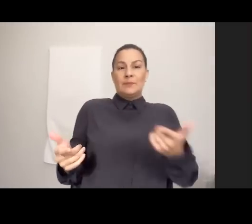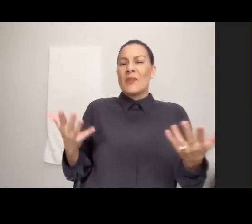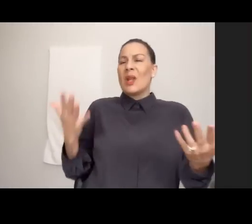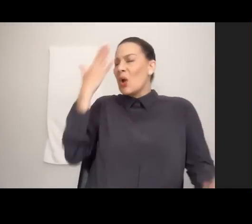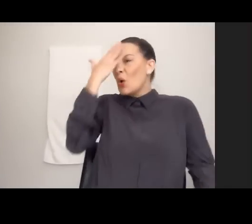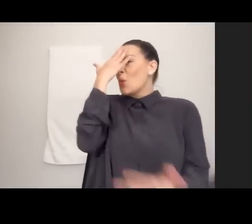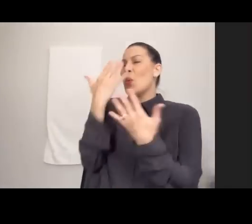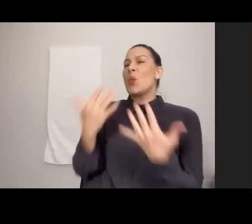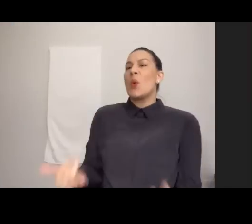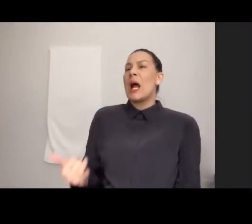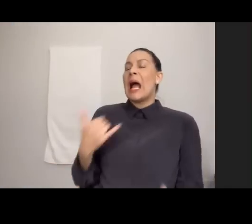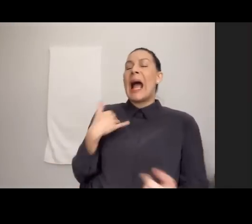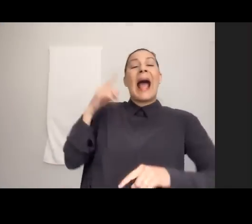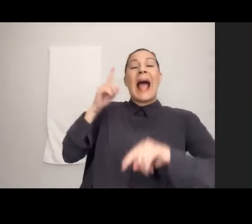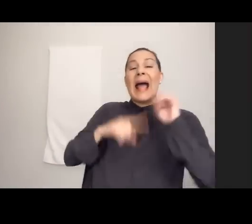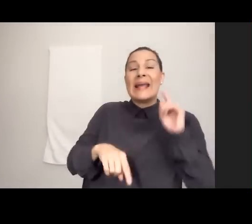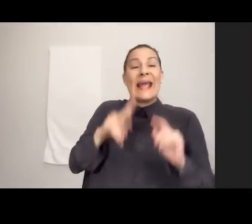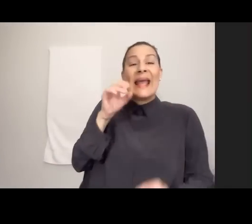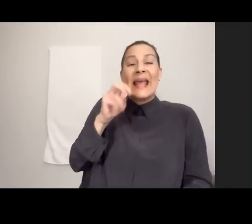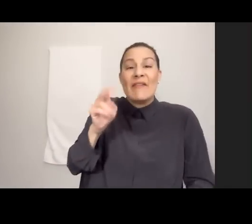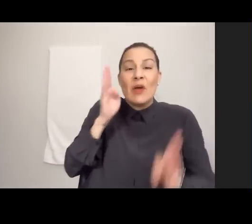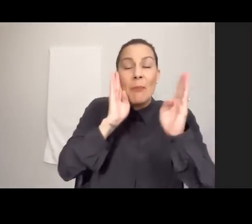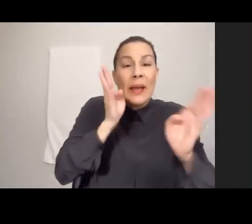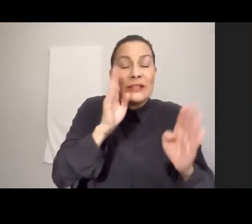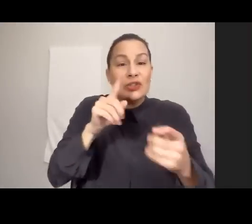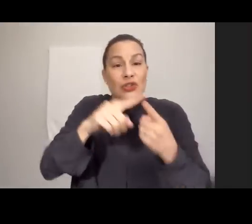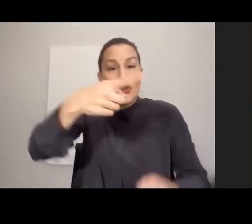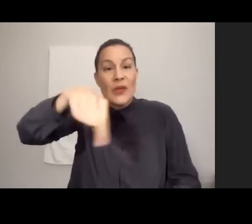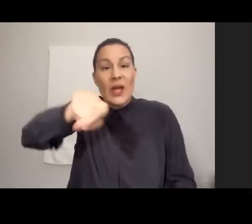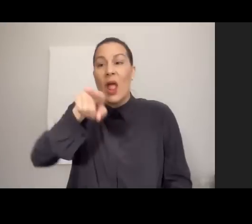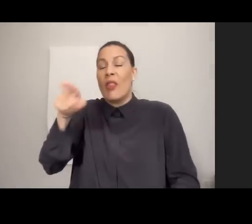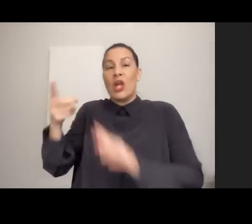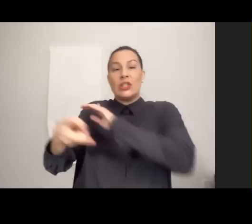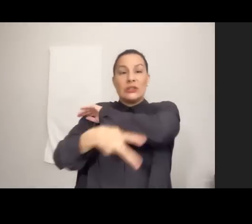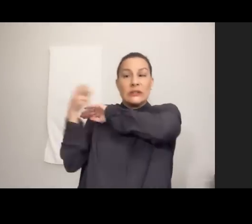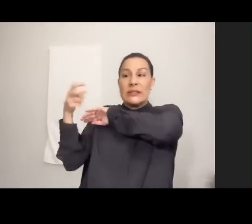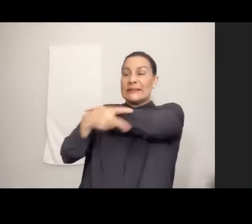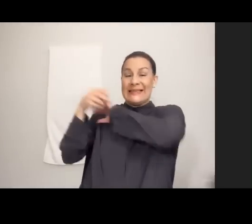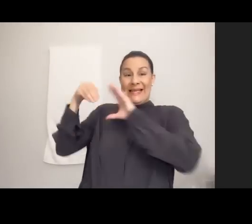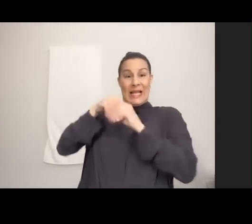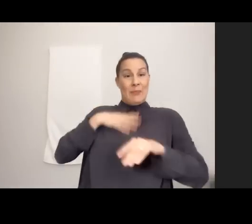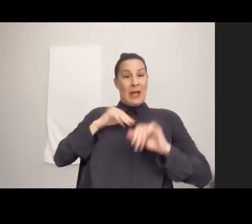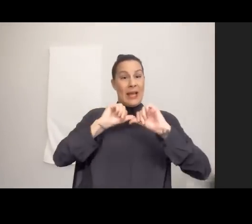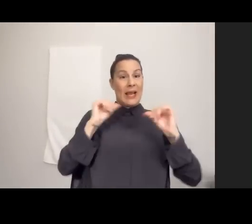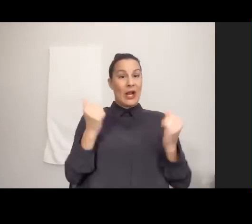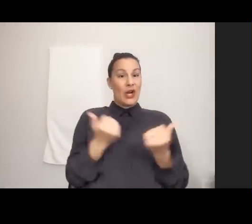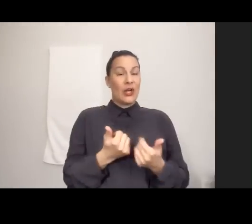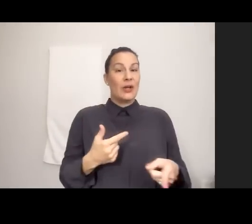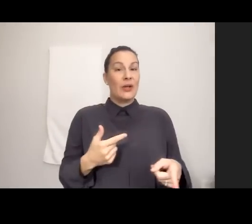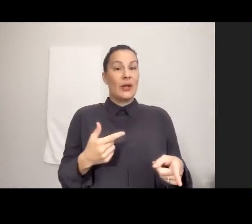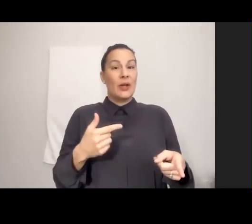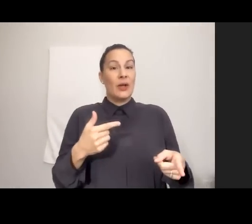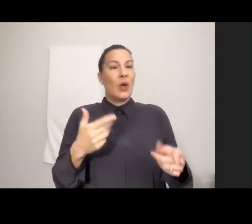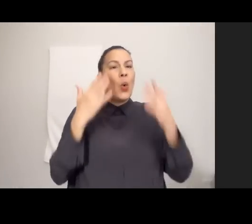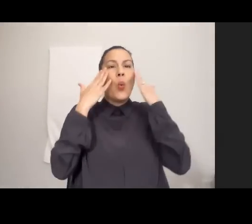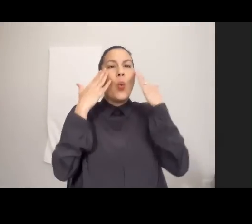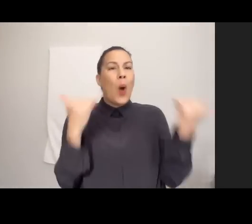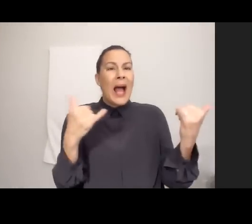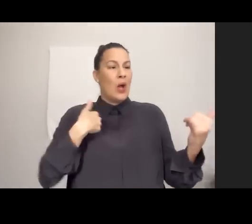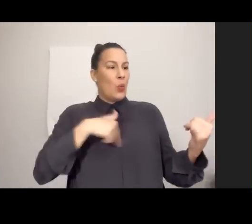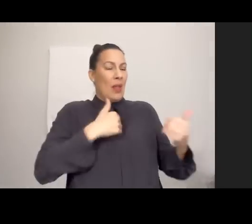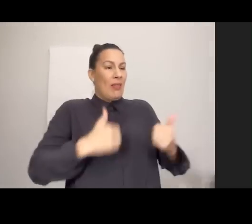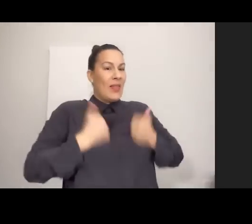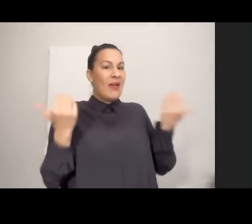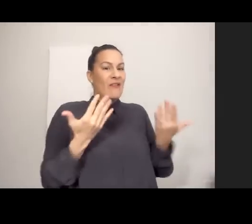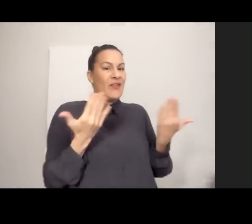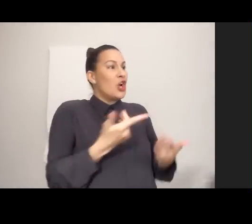even tune into this. You're looting in my area. What are you doing? Like, this is the area we live in. You burned down the